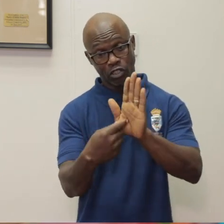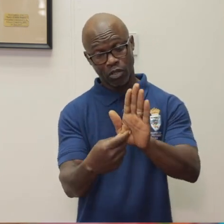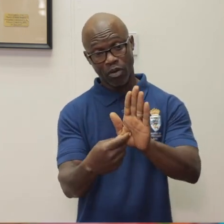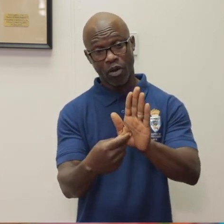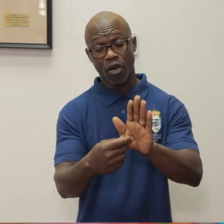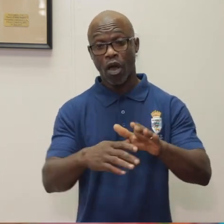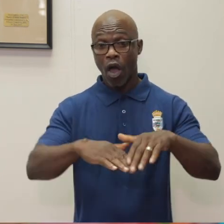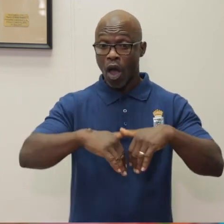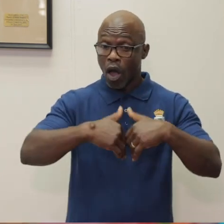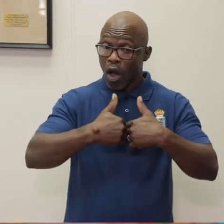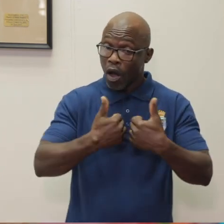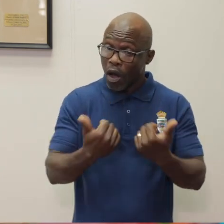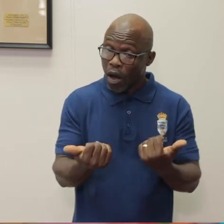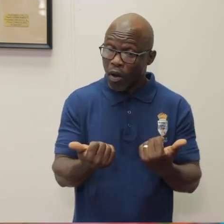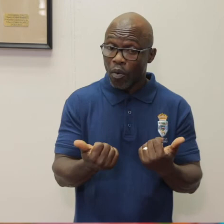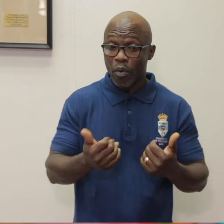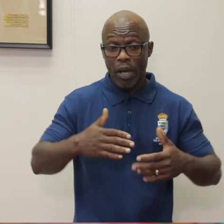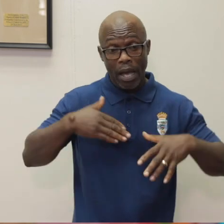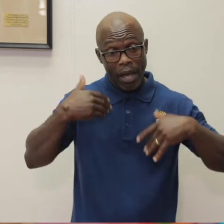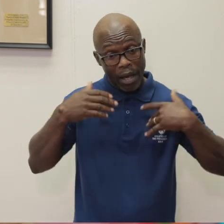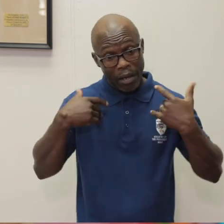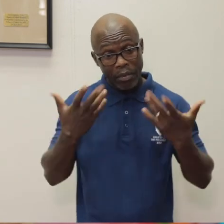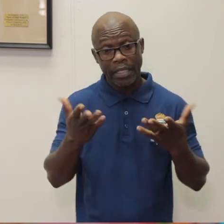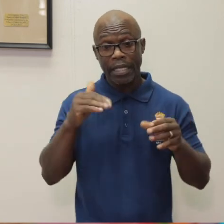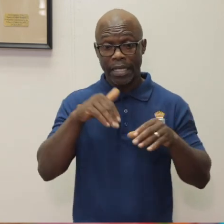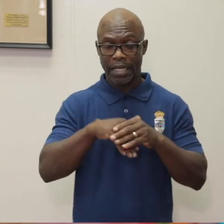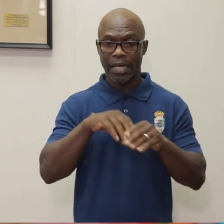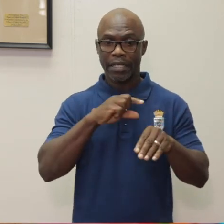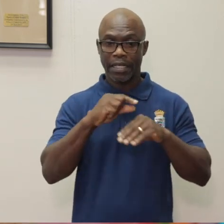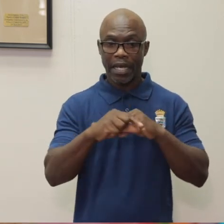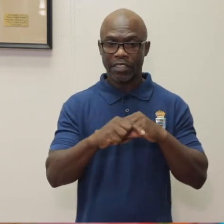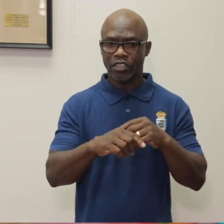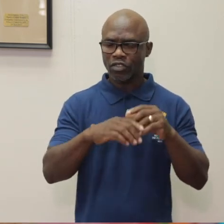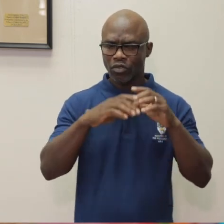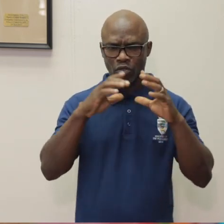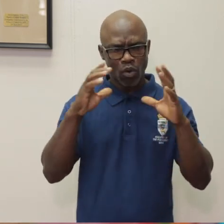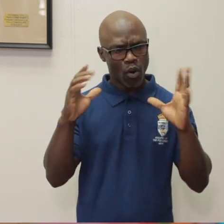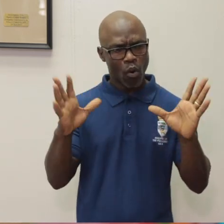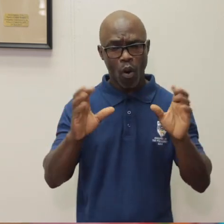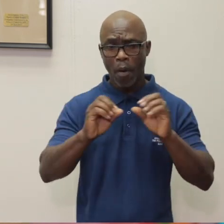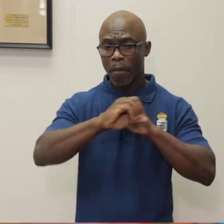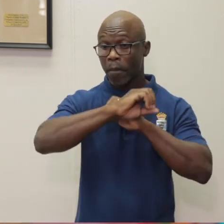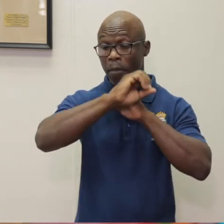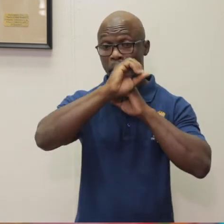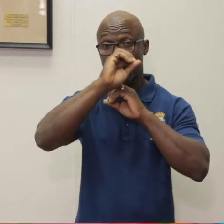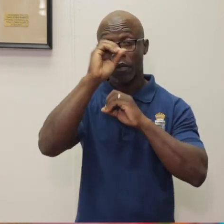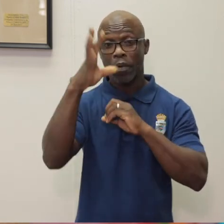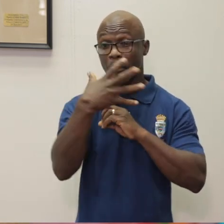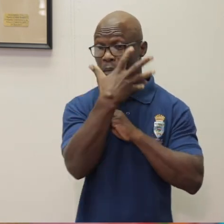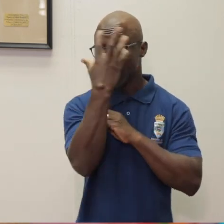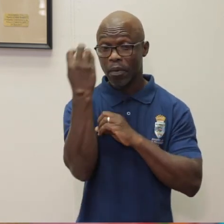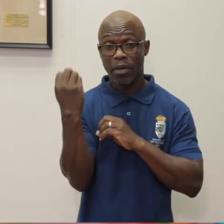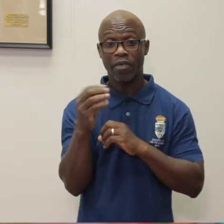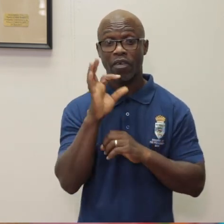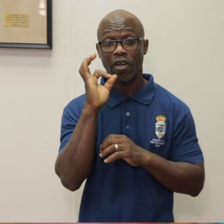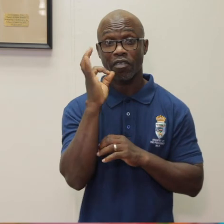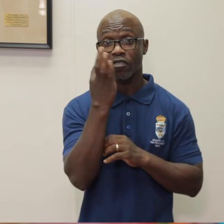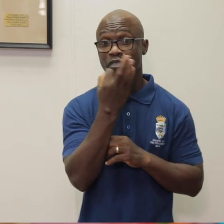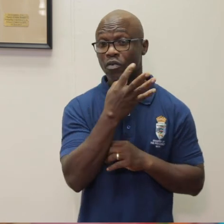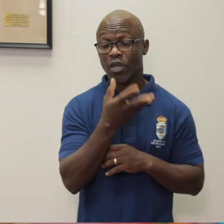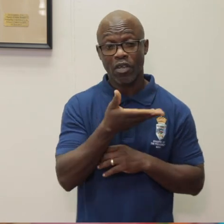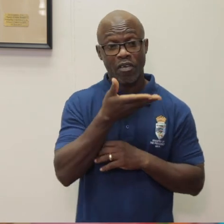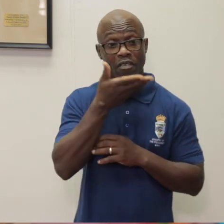how fortunate we are in Guyana to have such a gamut of fruits that are